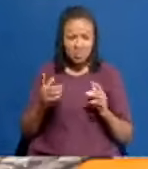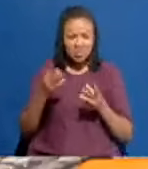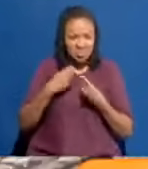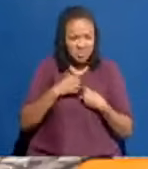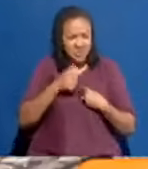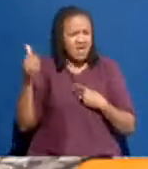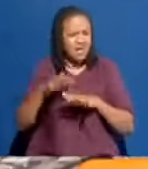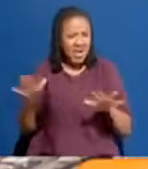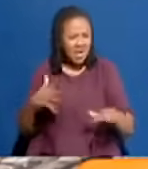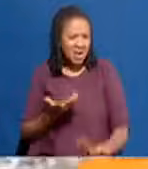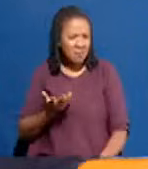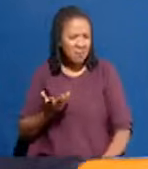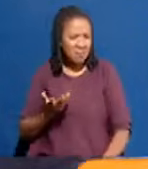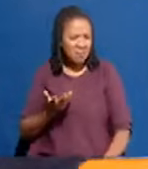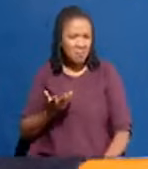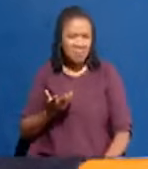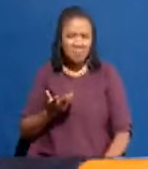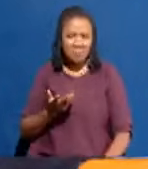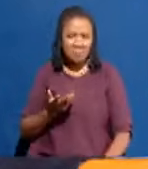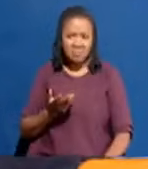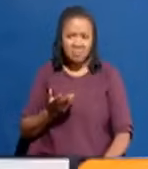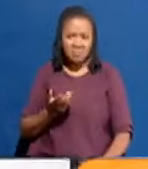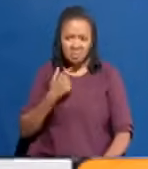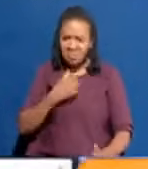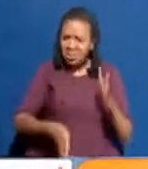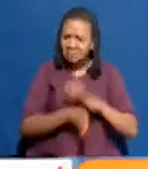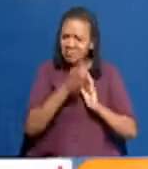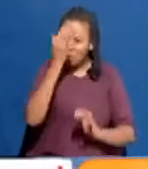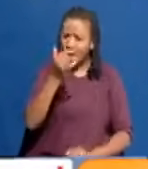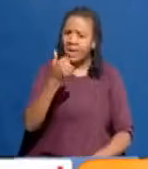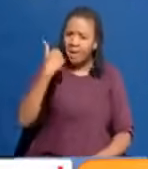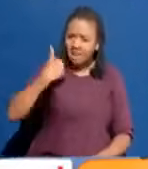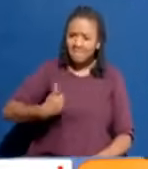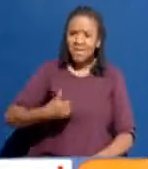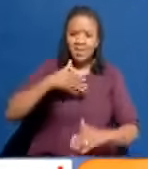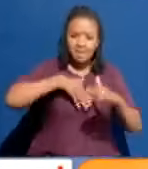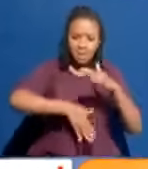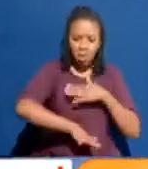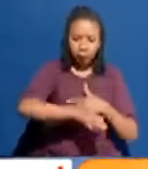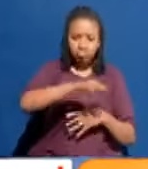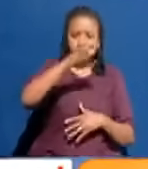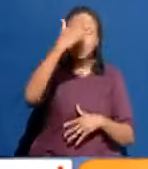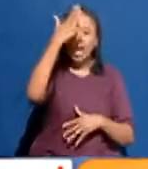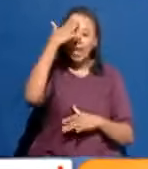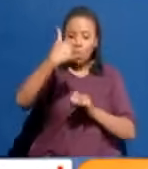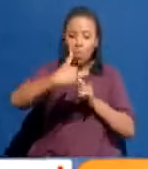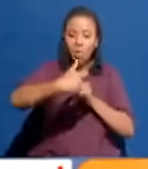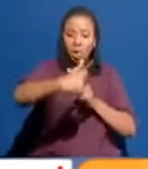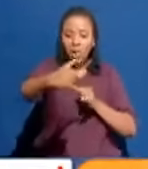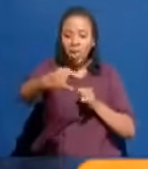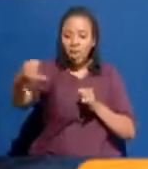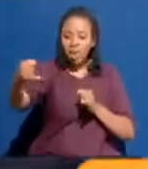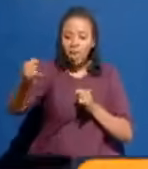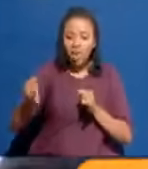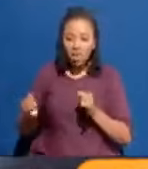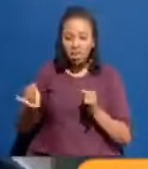pieces. I'm not supposed to be evicted at all because I grew knowing where the beacon is. And I have never encroached